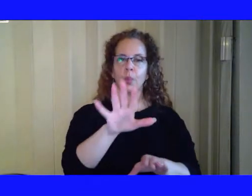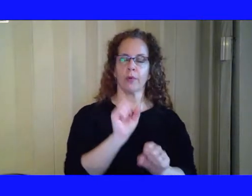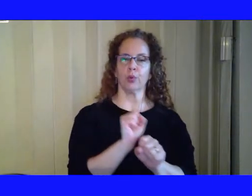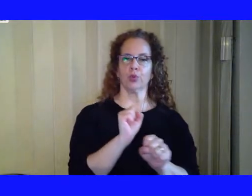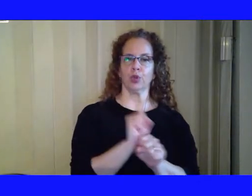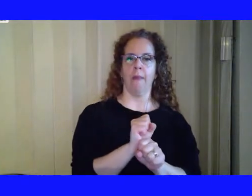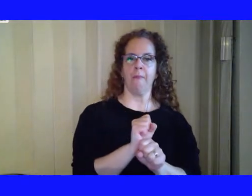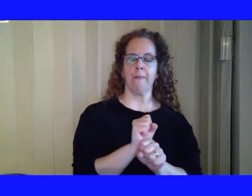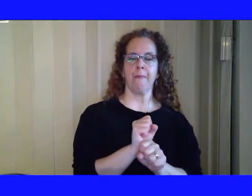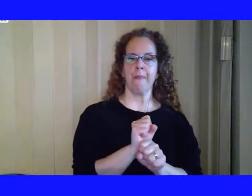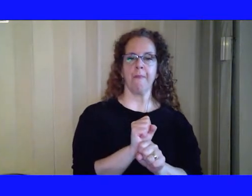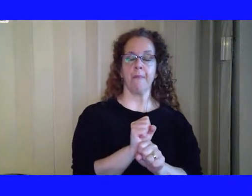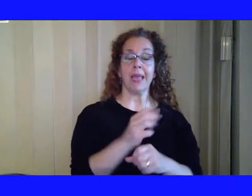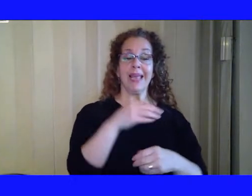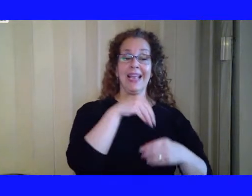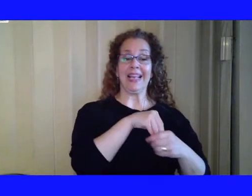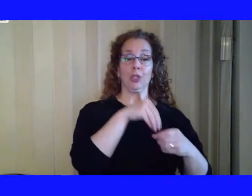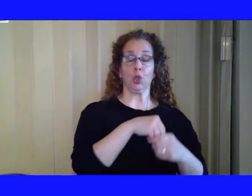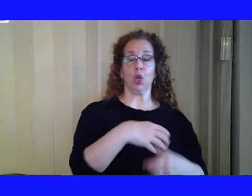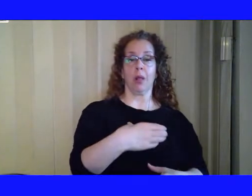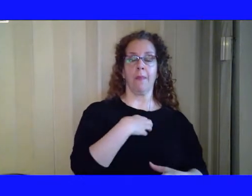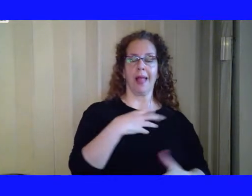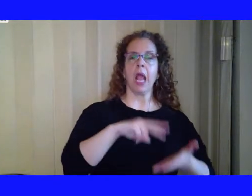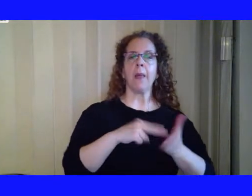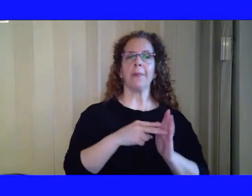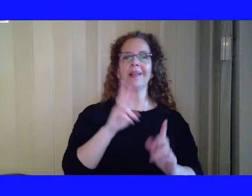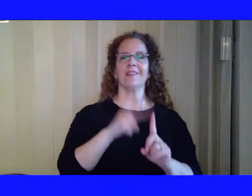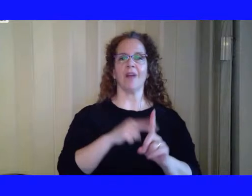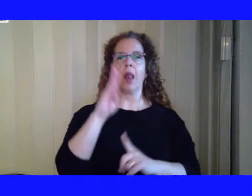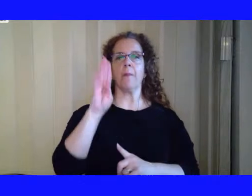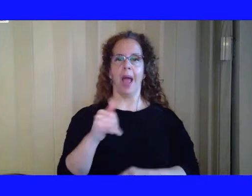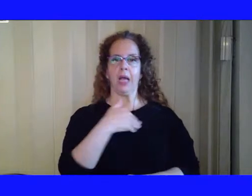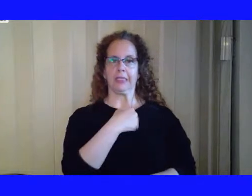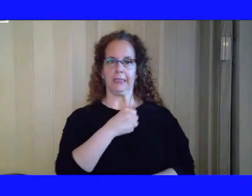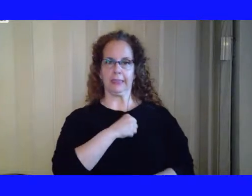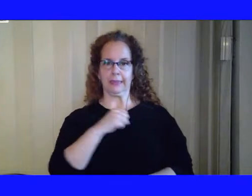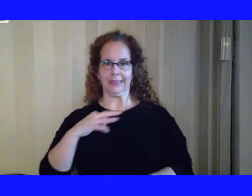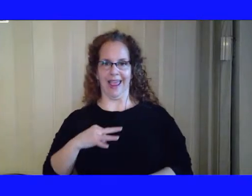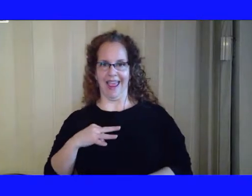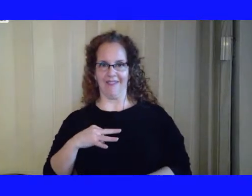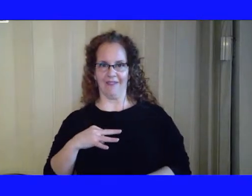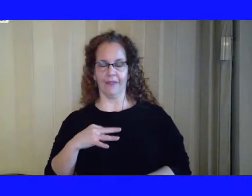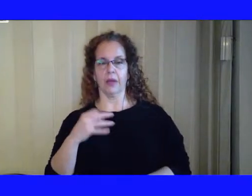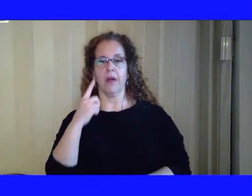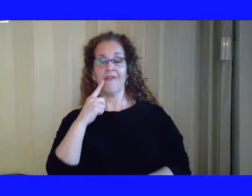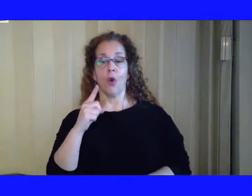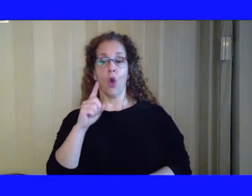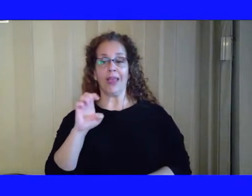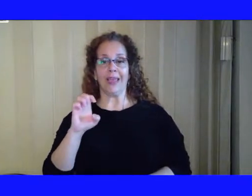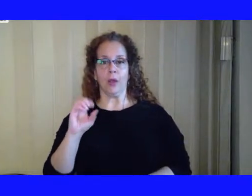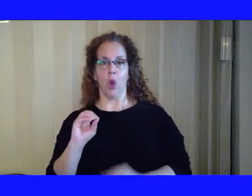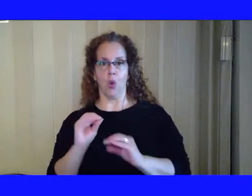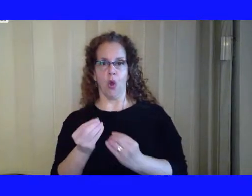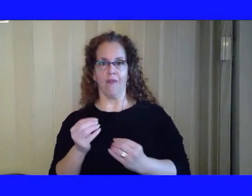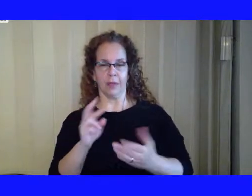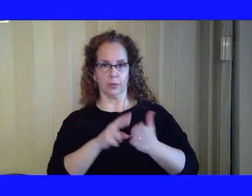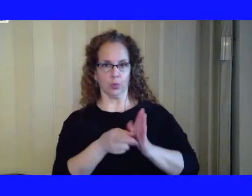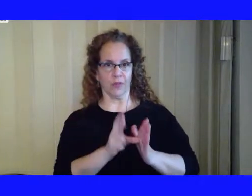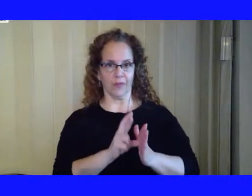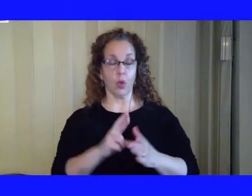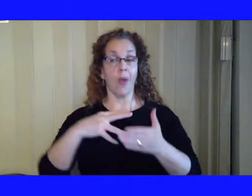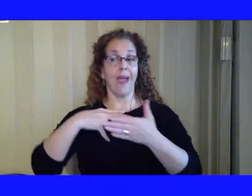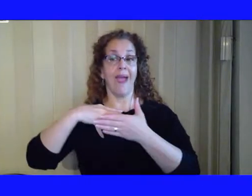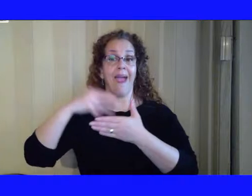of those complaints and for handling the reasonable accommodations. Next slide, please. As you can see